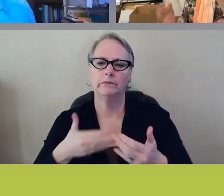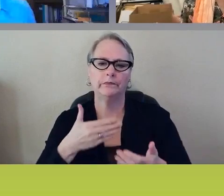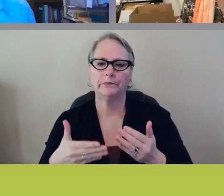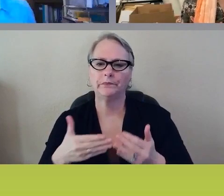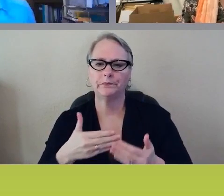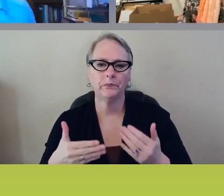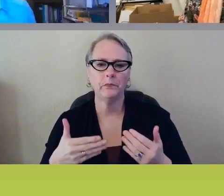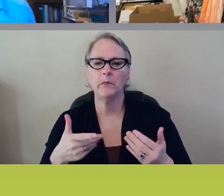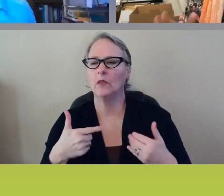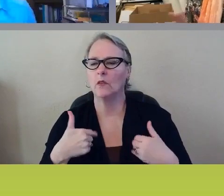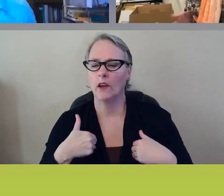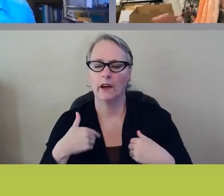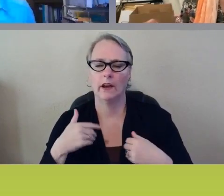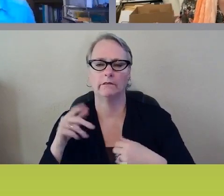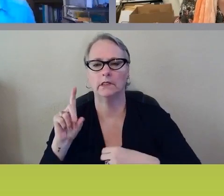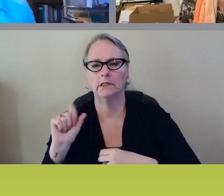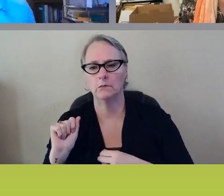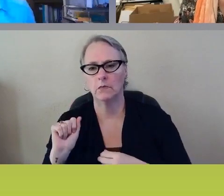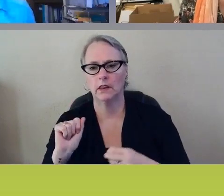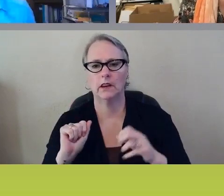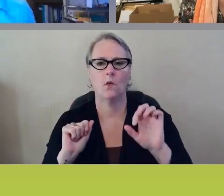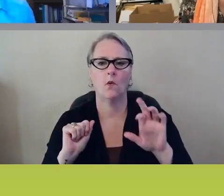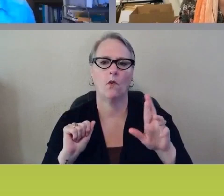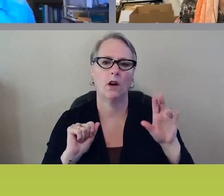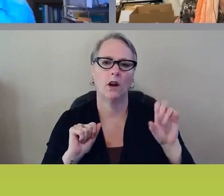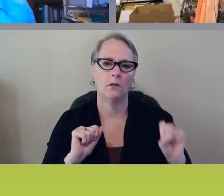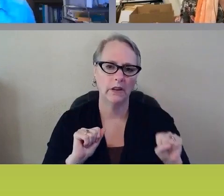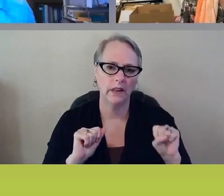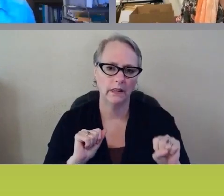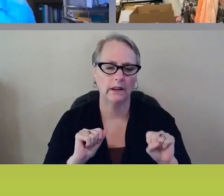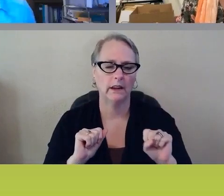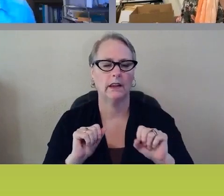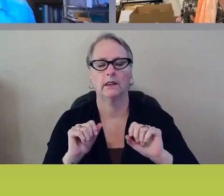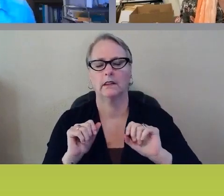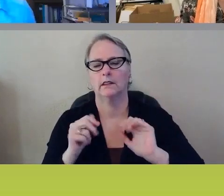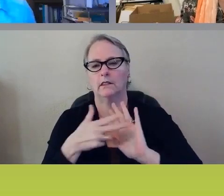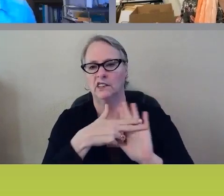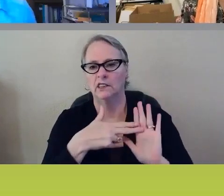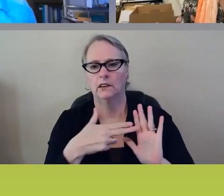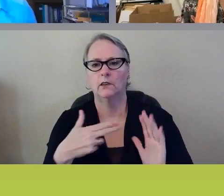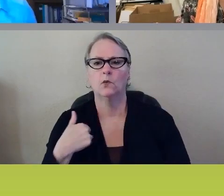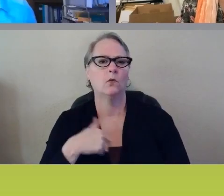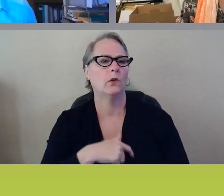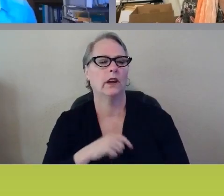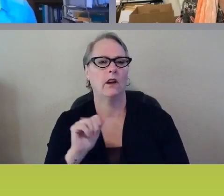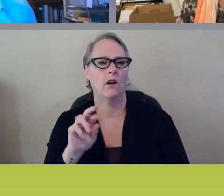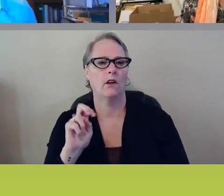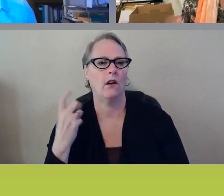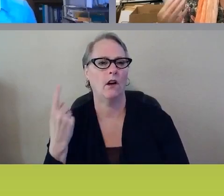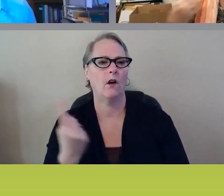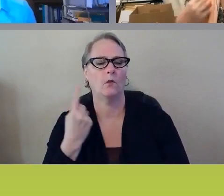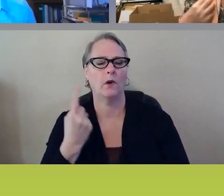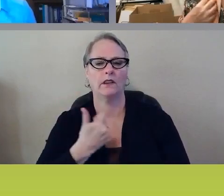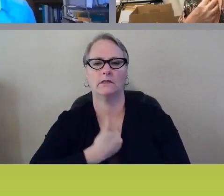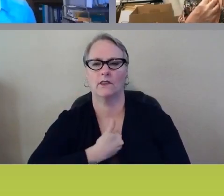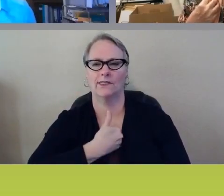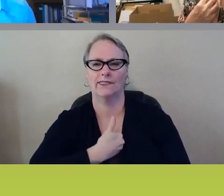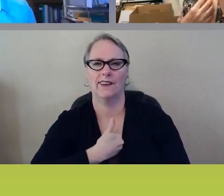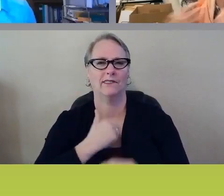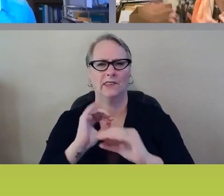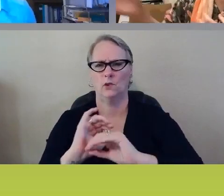learning ability or disability or call it anything. We are always 100% ourselves. There is no